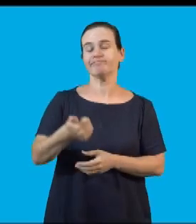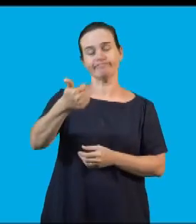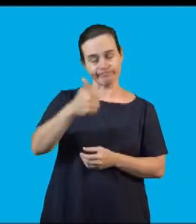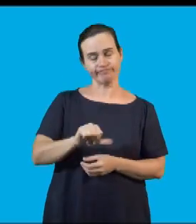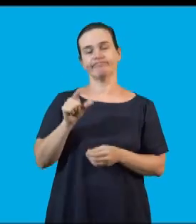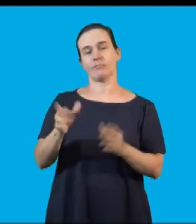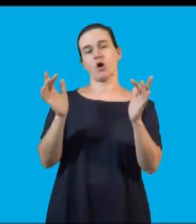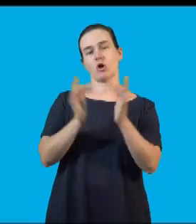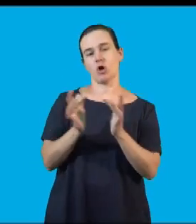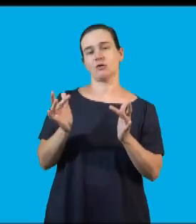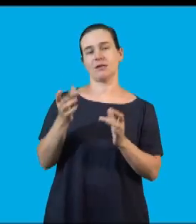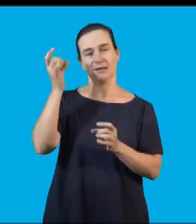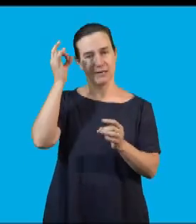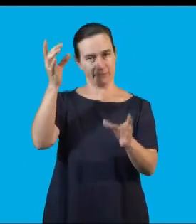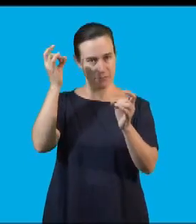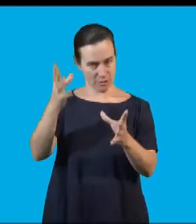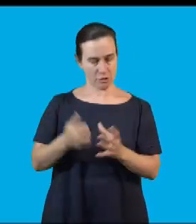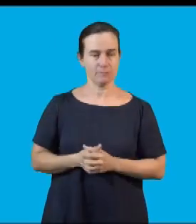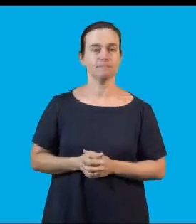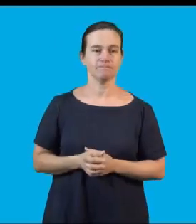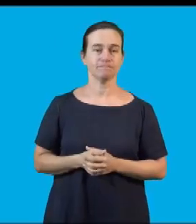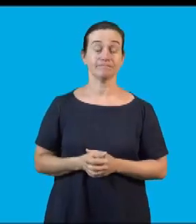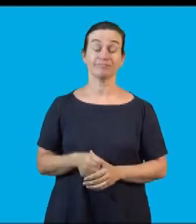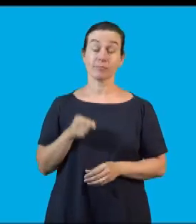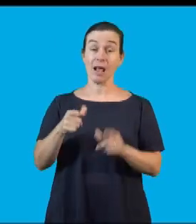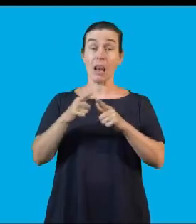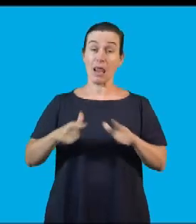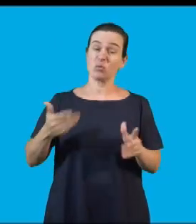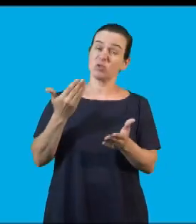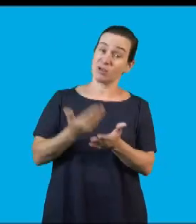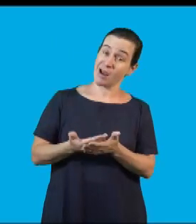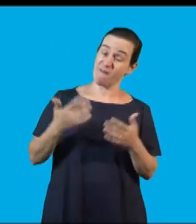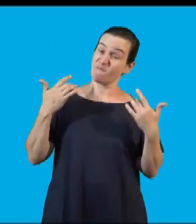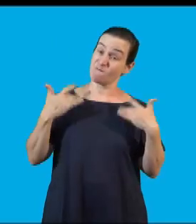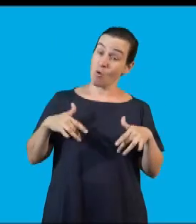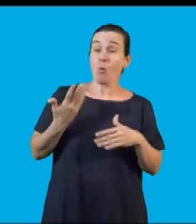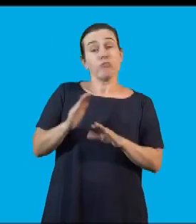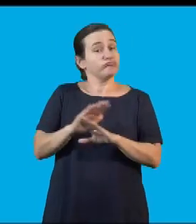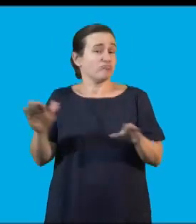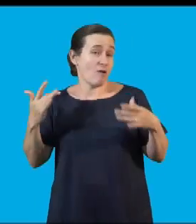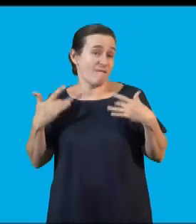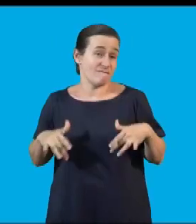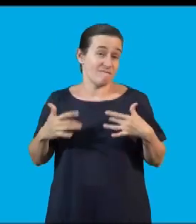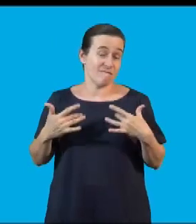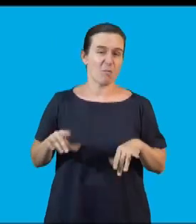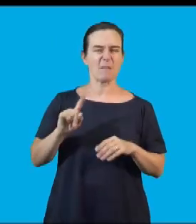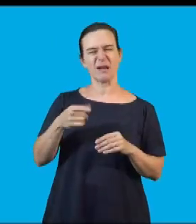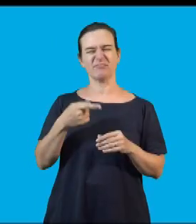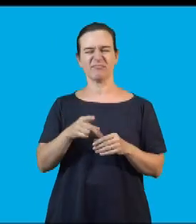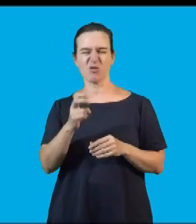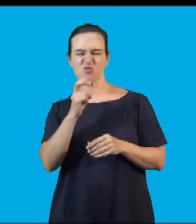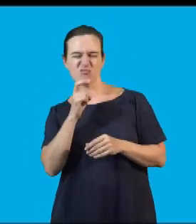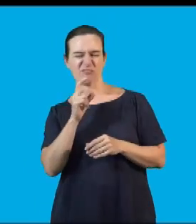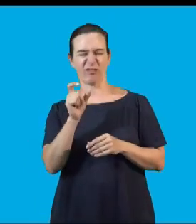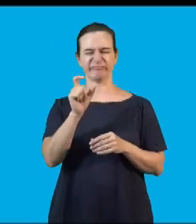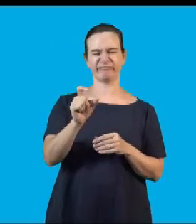course, contact details of the person offering the service. The language may be formal or informal, but